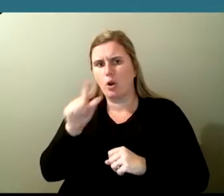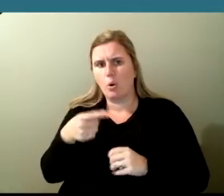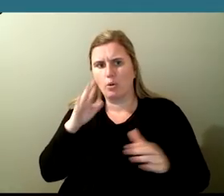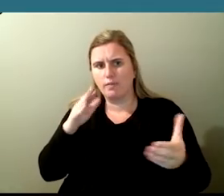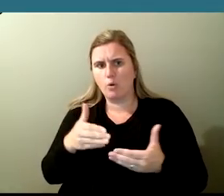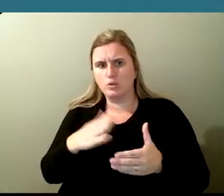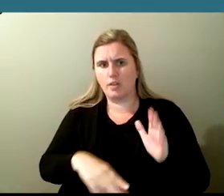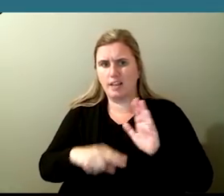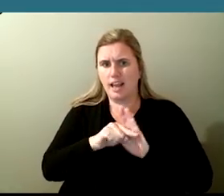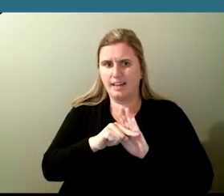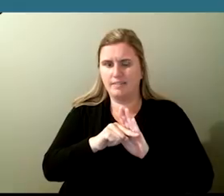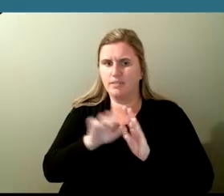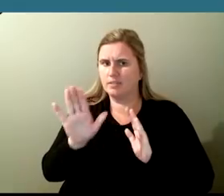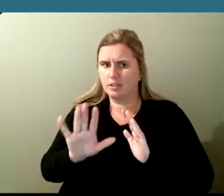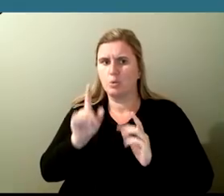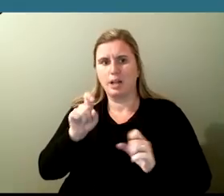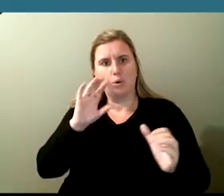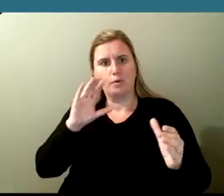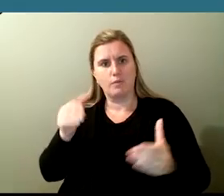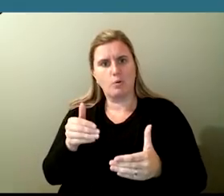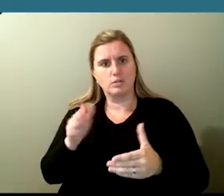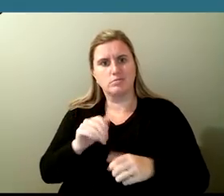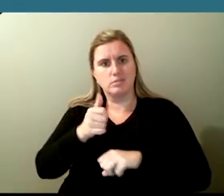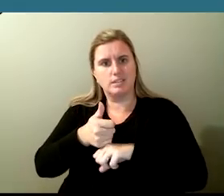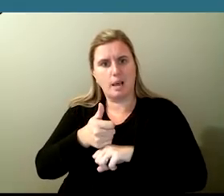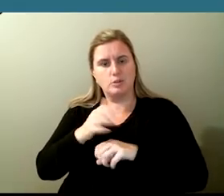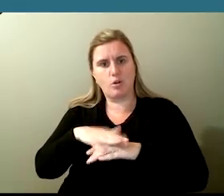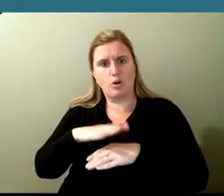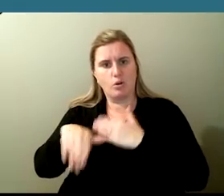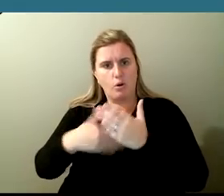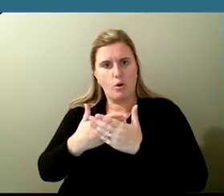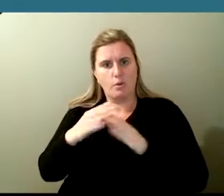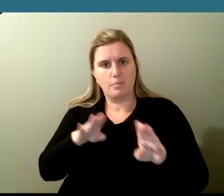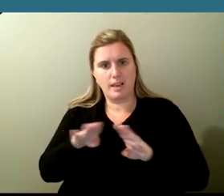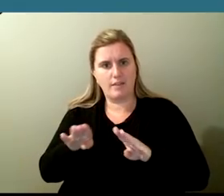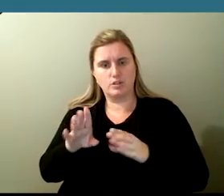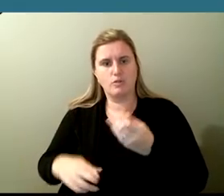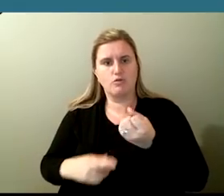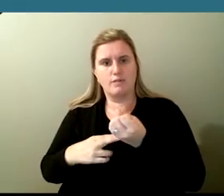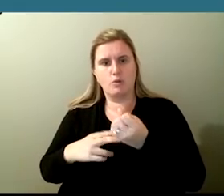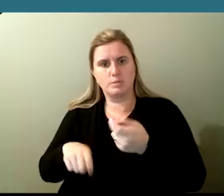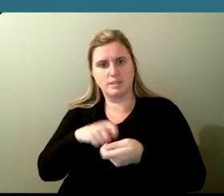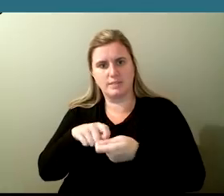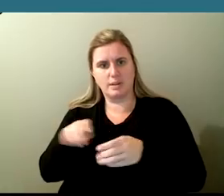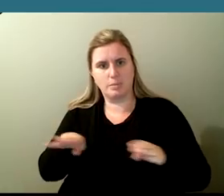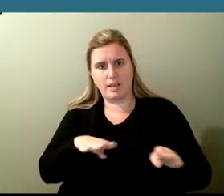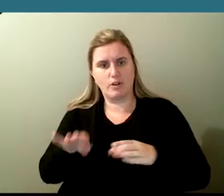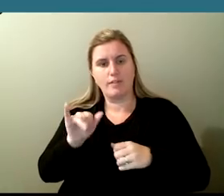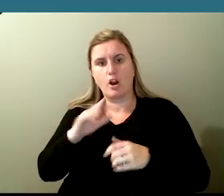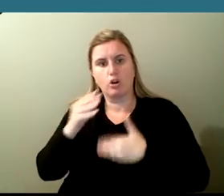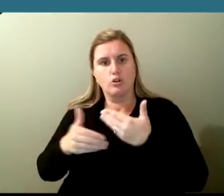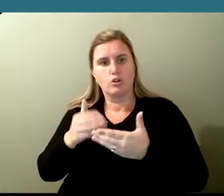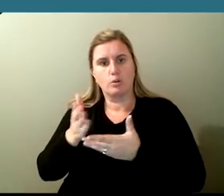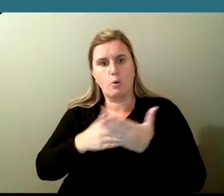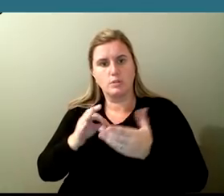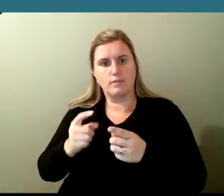focus on the negative, we have to make sure that we establish those specific behaviors and reinforce specific behaviors that are components